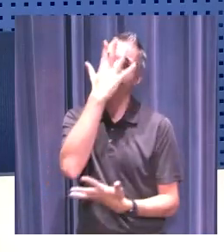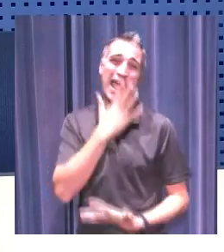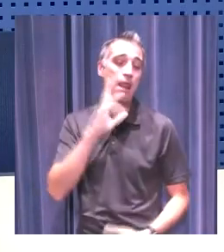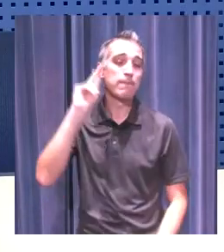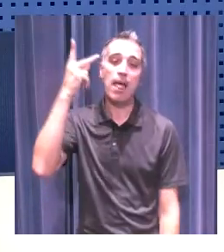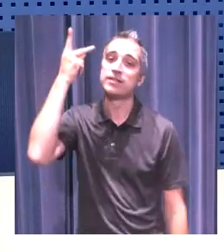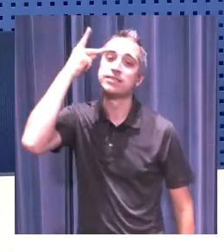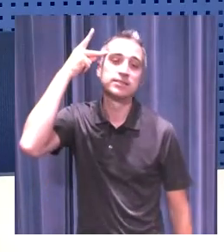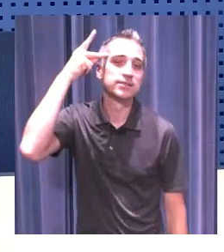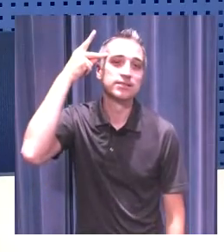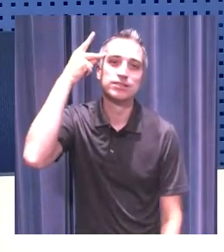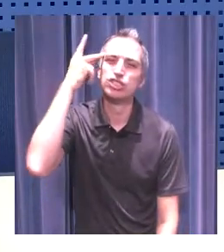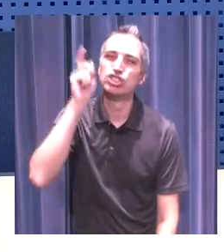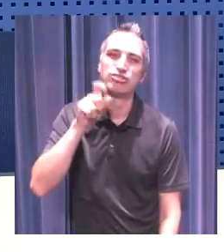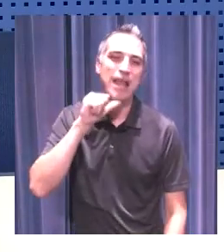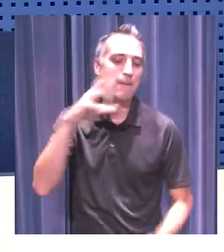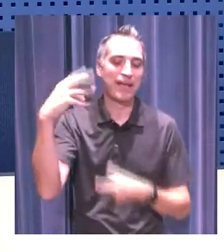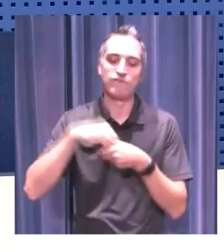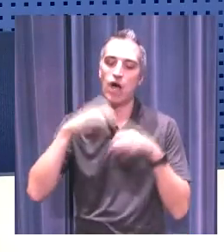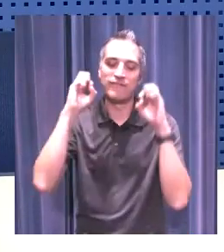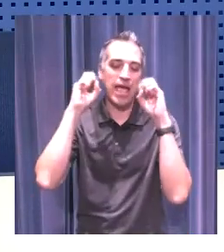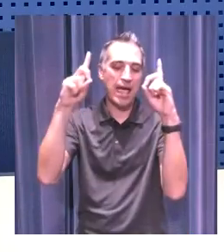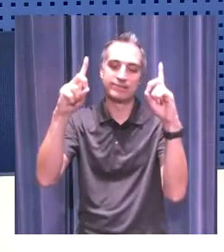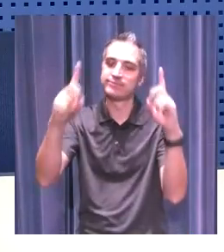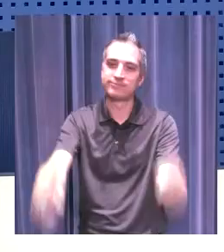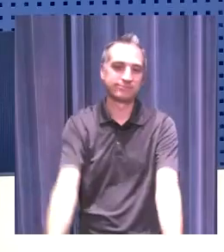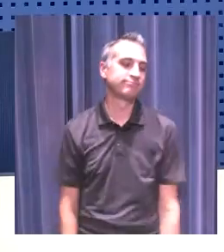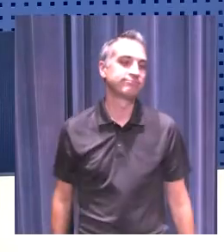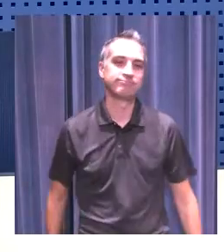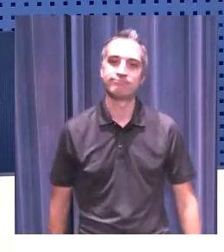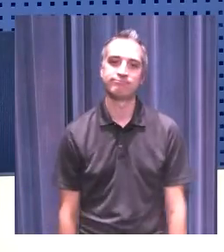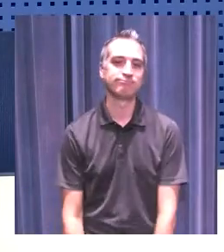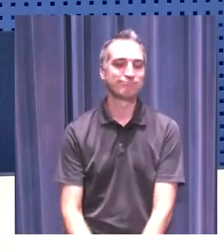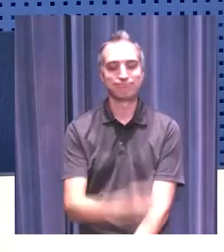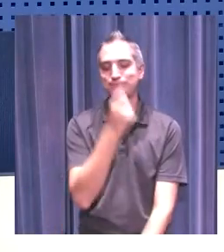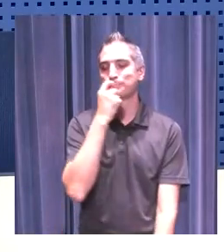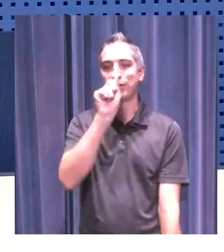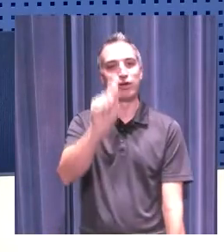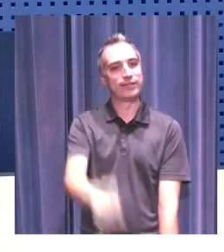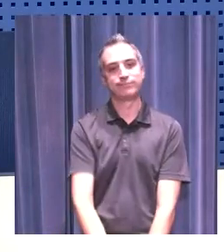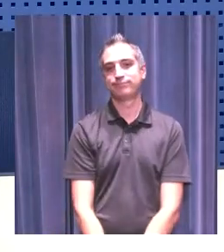Politics should not be in education and health. Period.